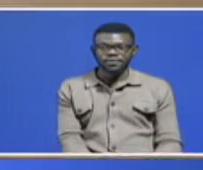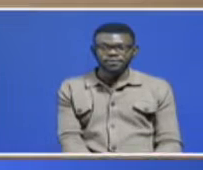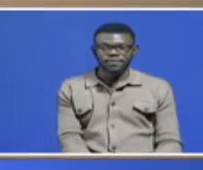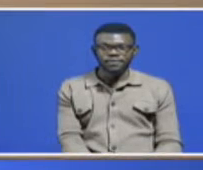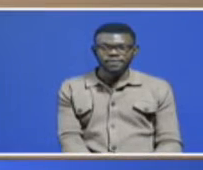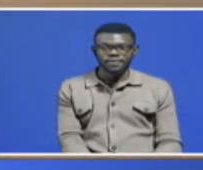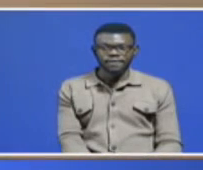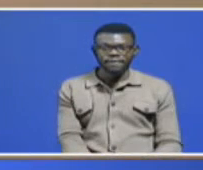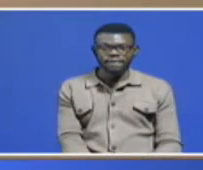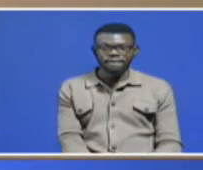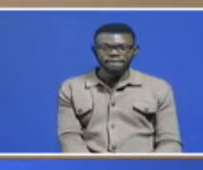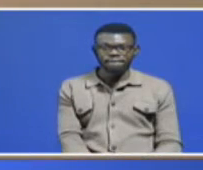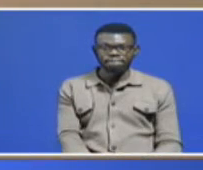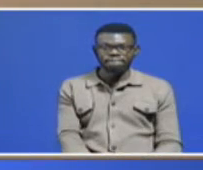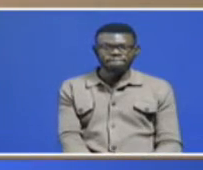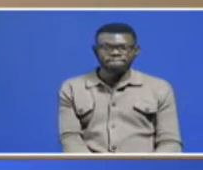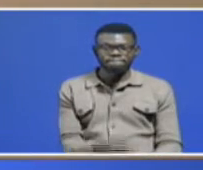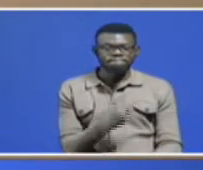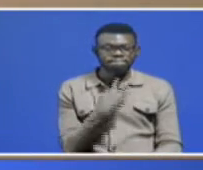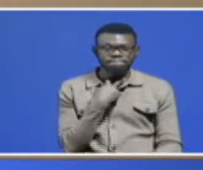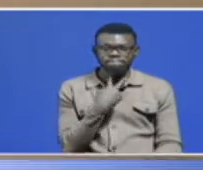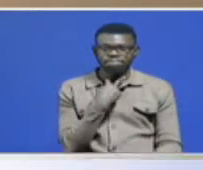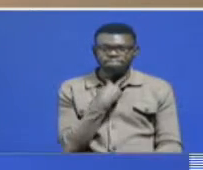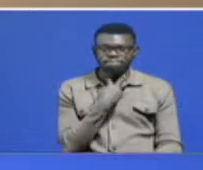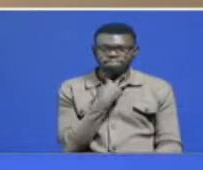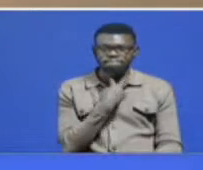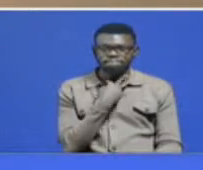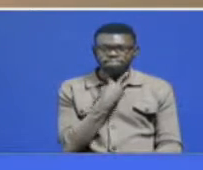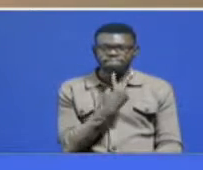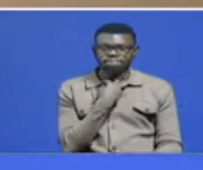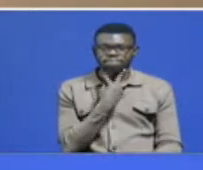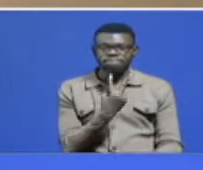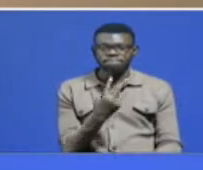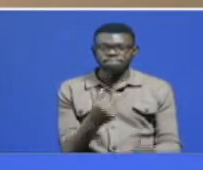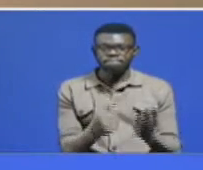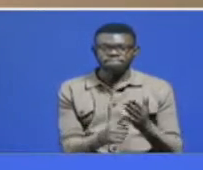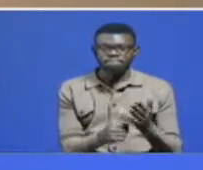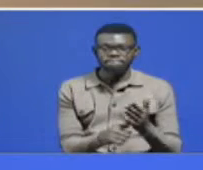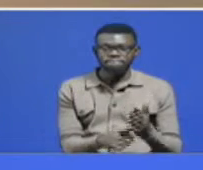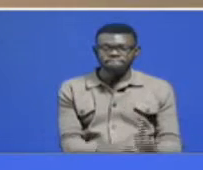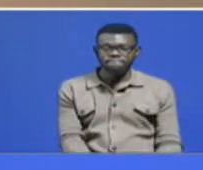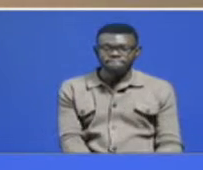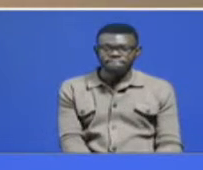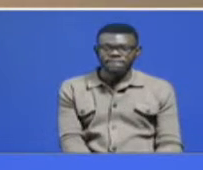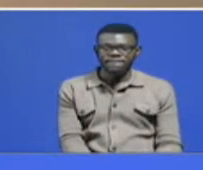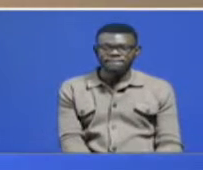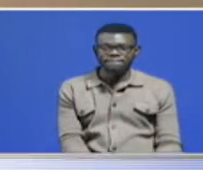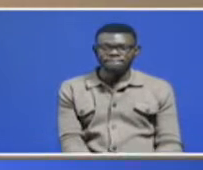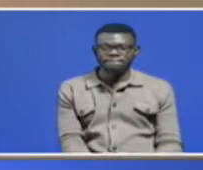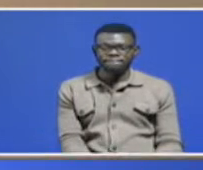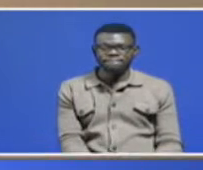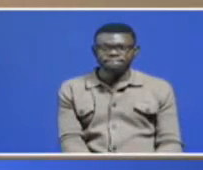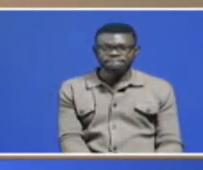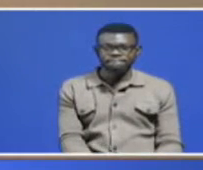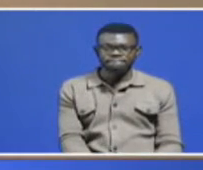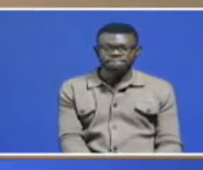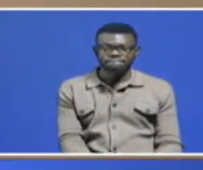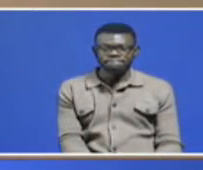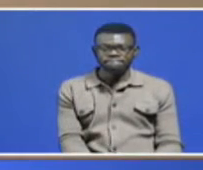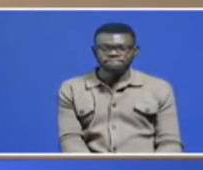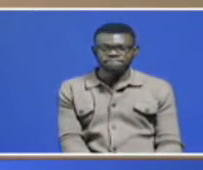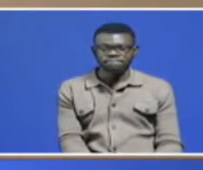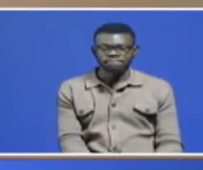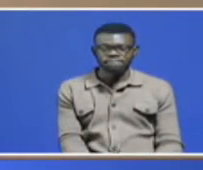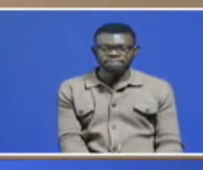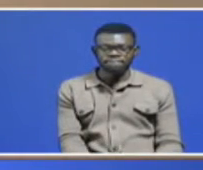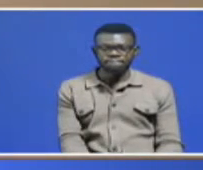I want to answer the question as to whether I'm happy with the document. I would say, you know, it's not really an individual's happiness. It's whether